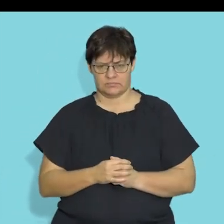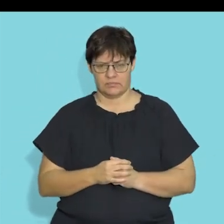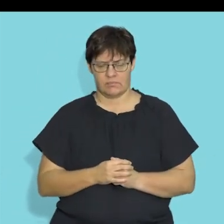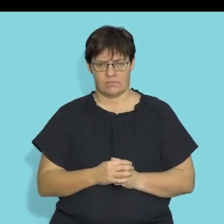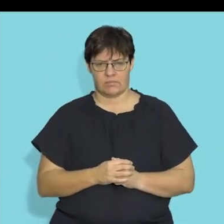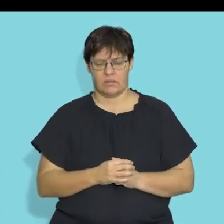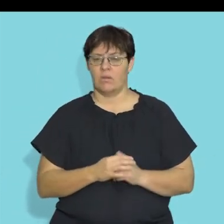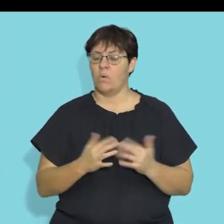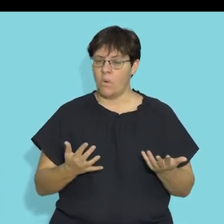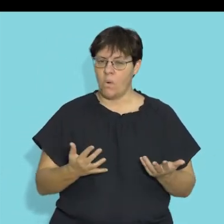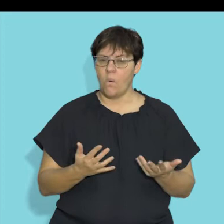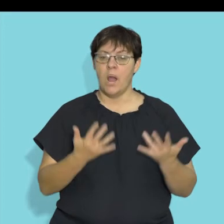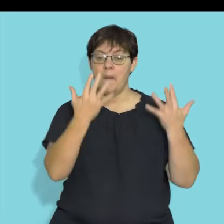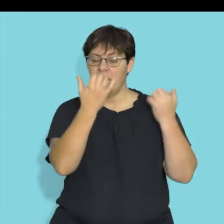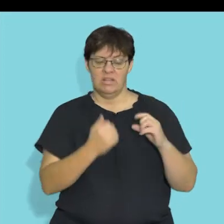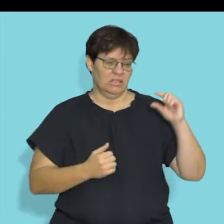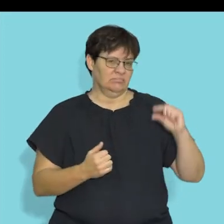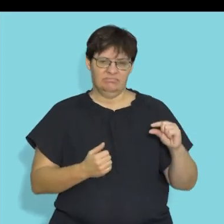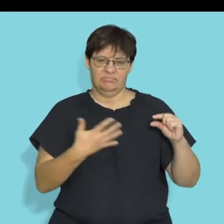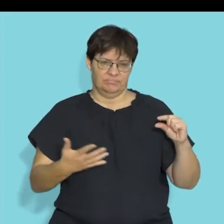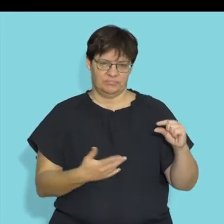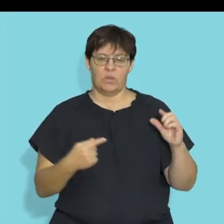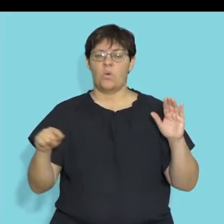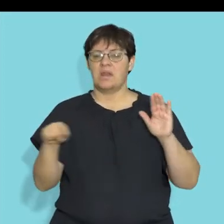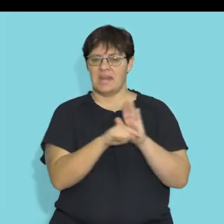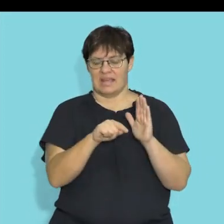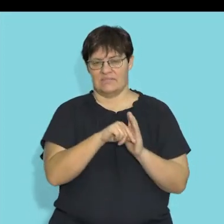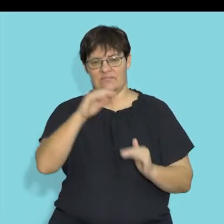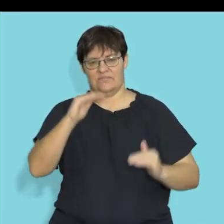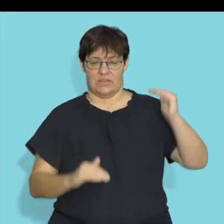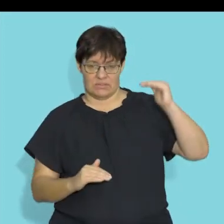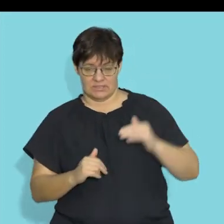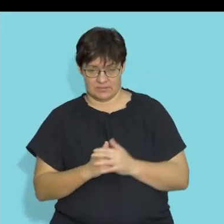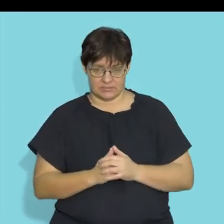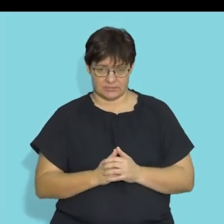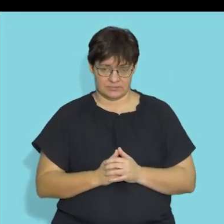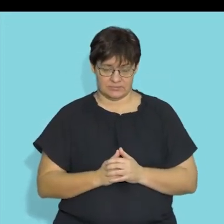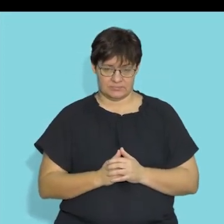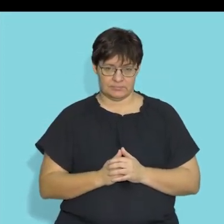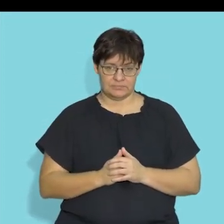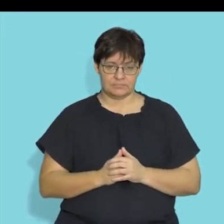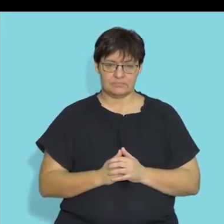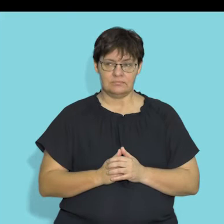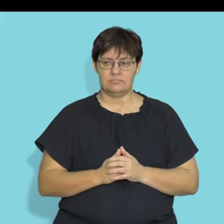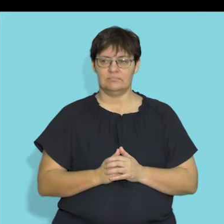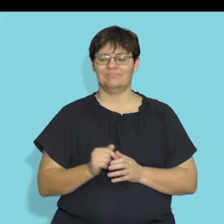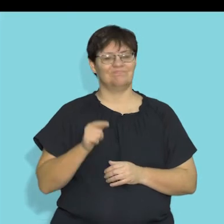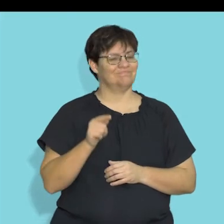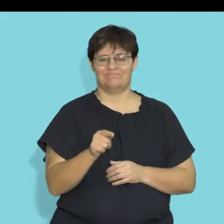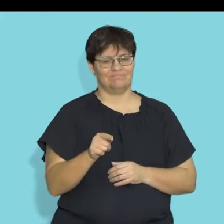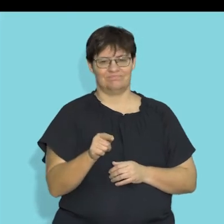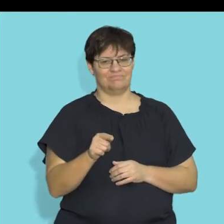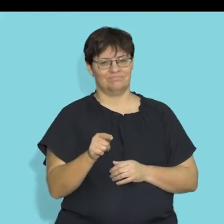it was under budget, or a negative variance, right? Obviously, this is not